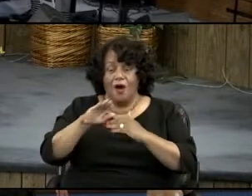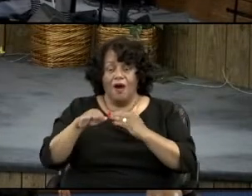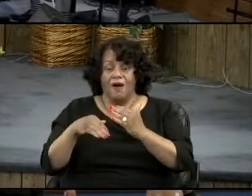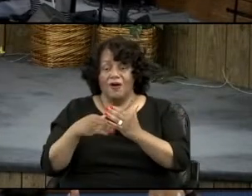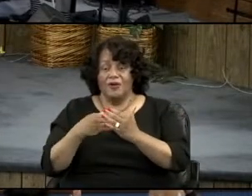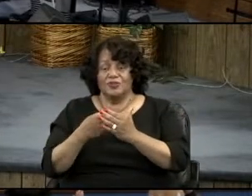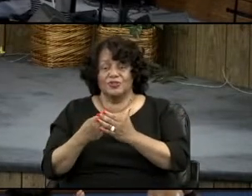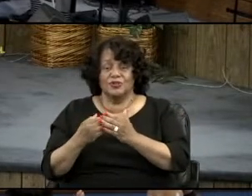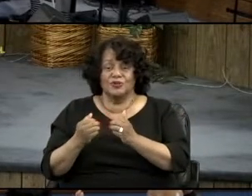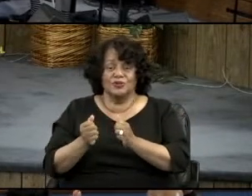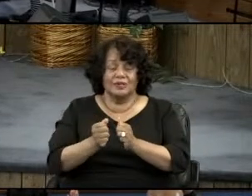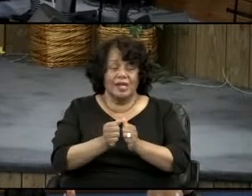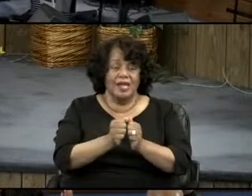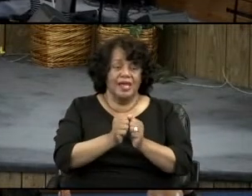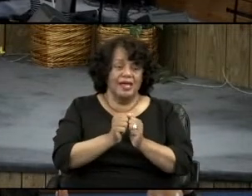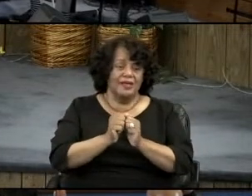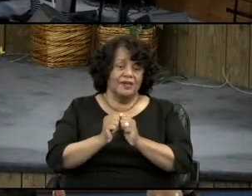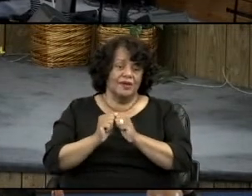Father, you're all together. All